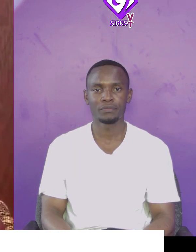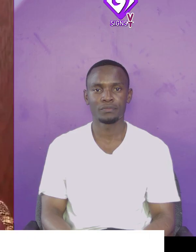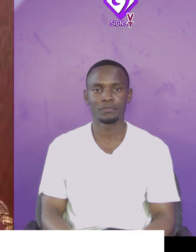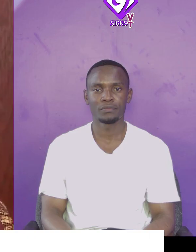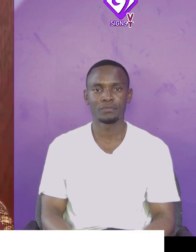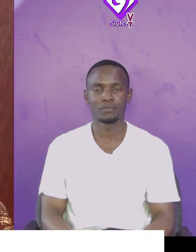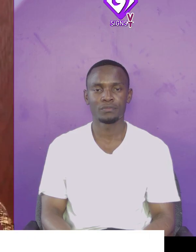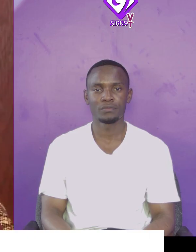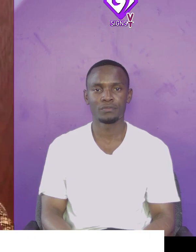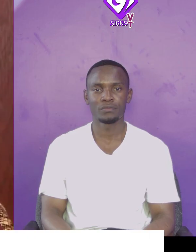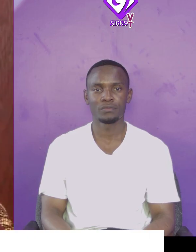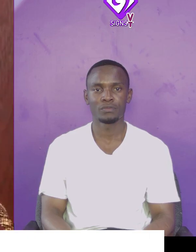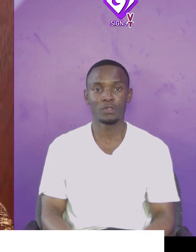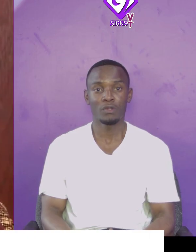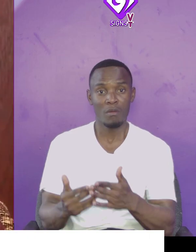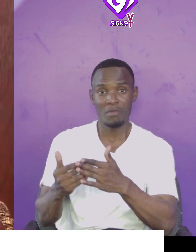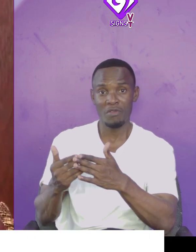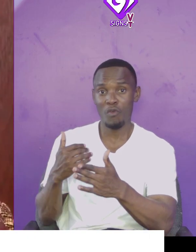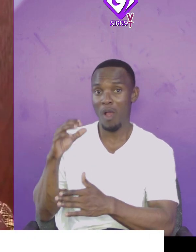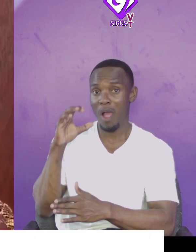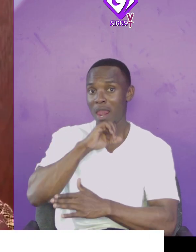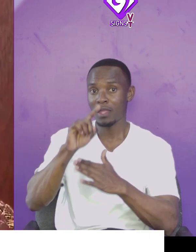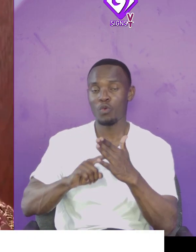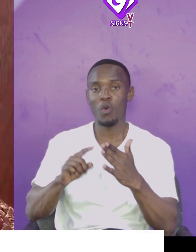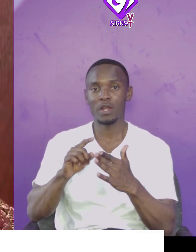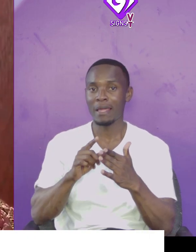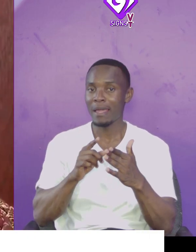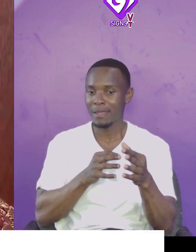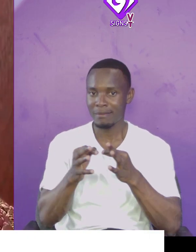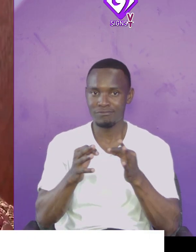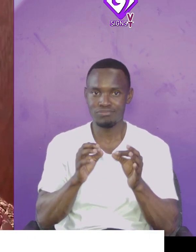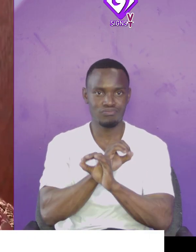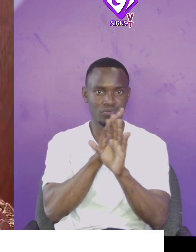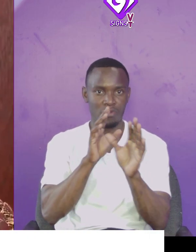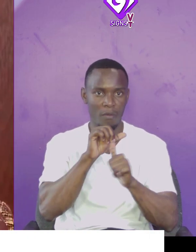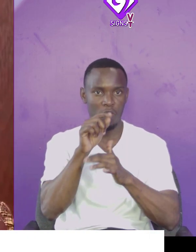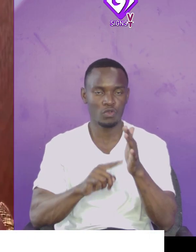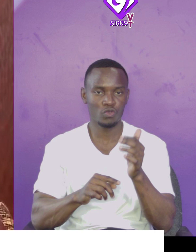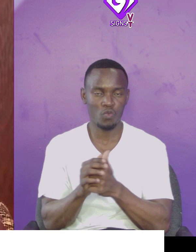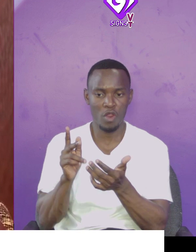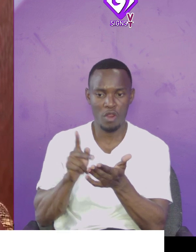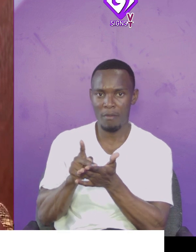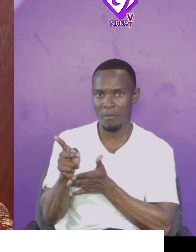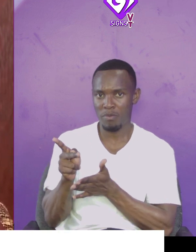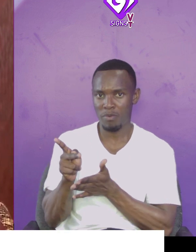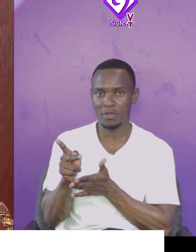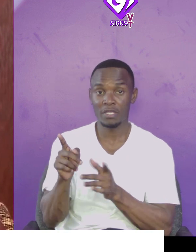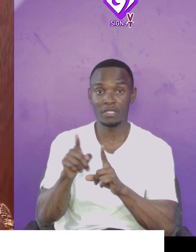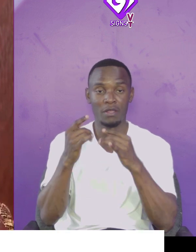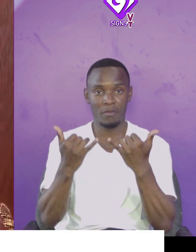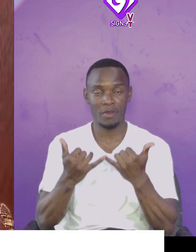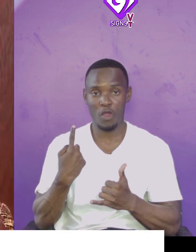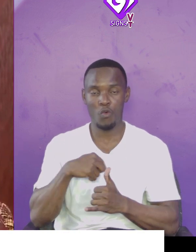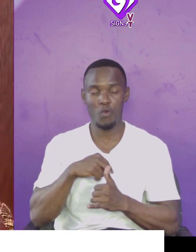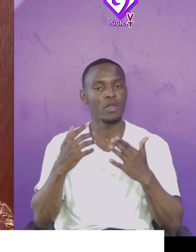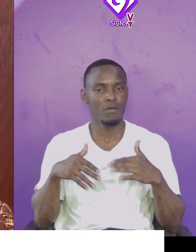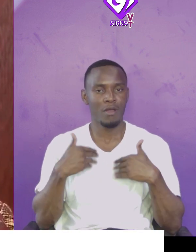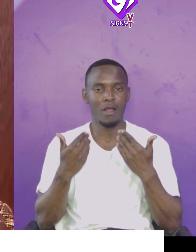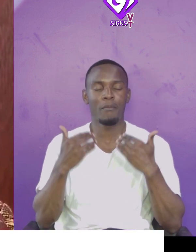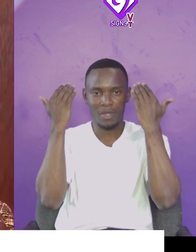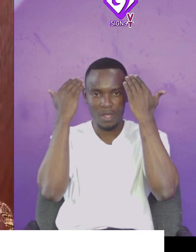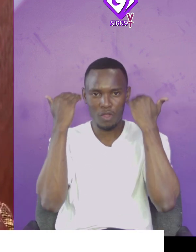What we have been lacking is a clarity on the role of compensation. And we are happy that the court has clarified